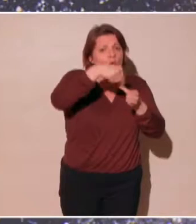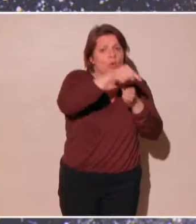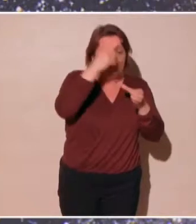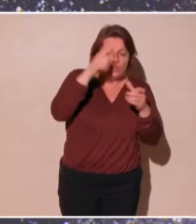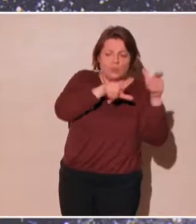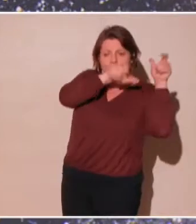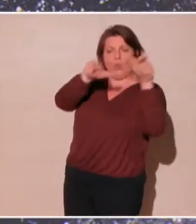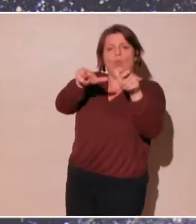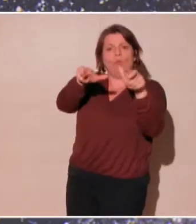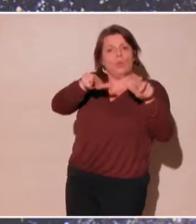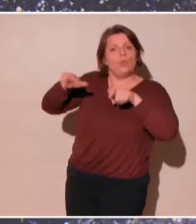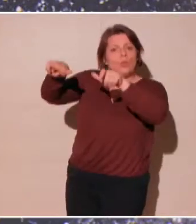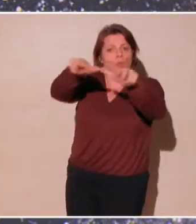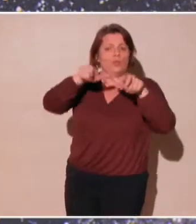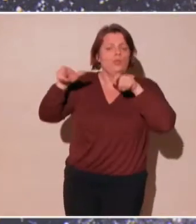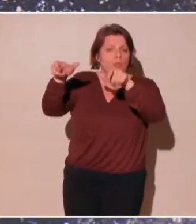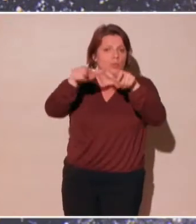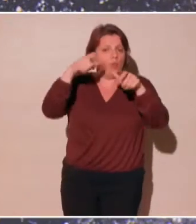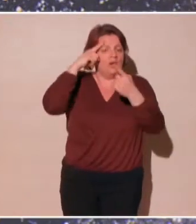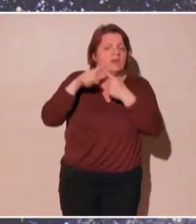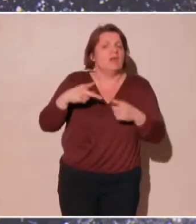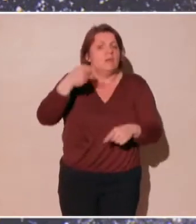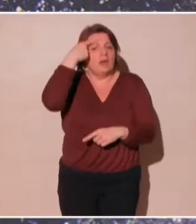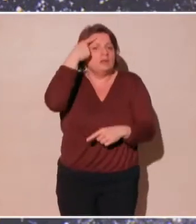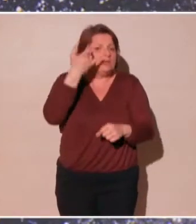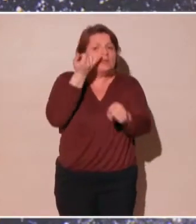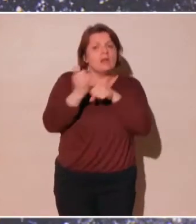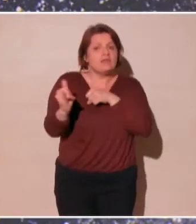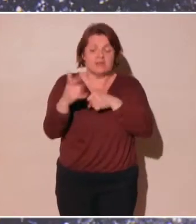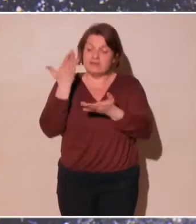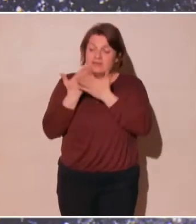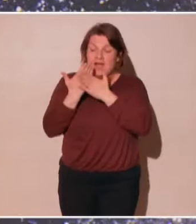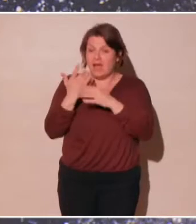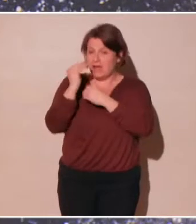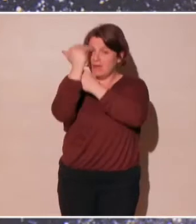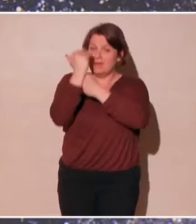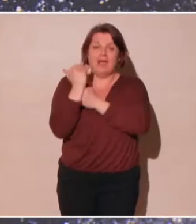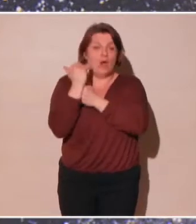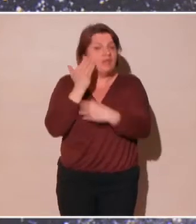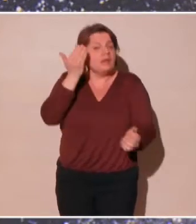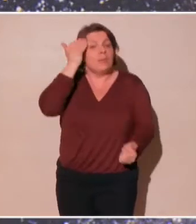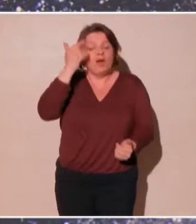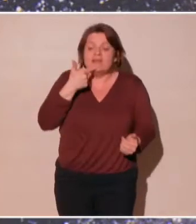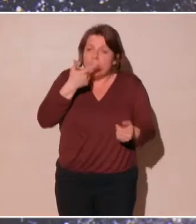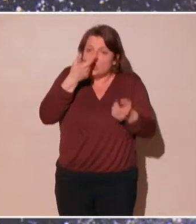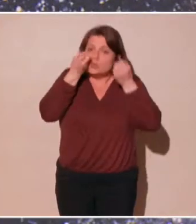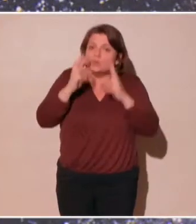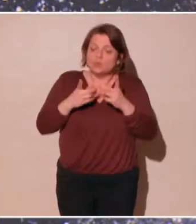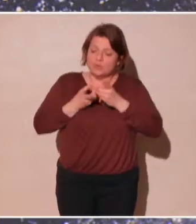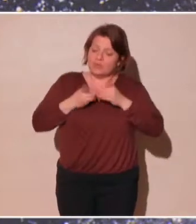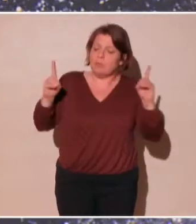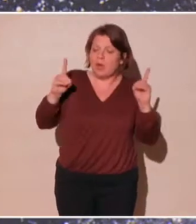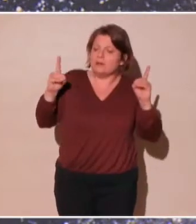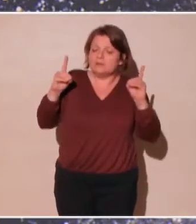of the global debate around these things, which is why I'd like to have the IPCC of artificial intelligence. It will